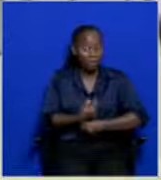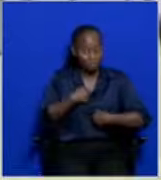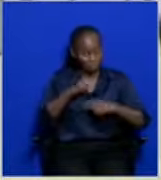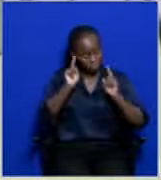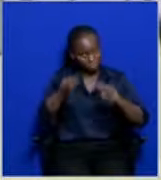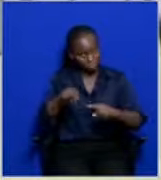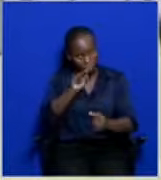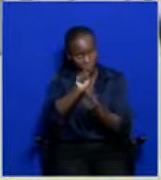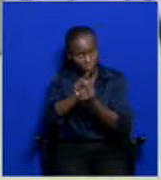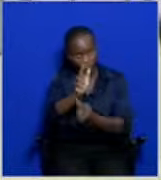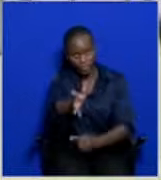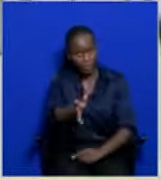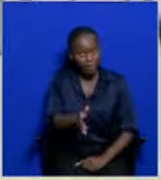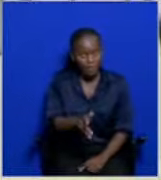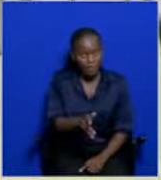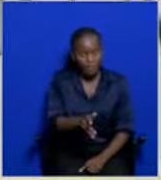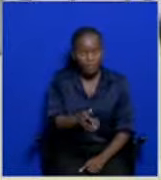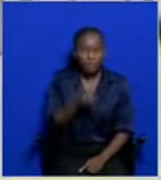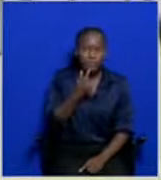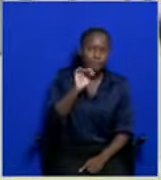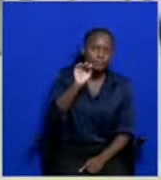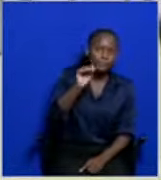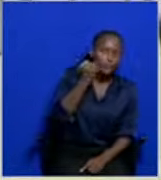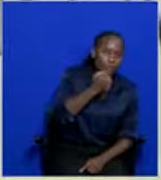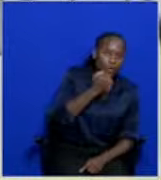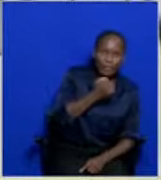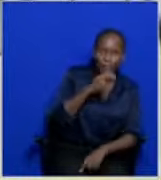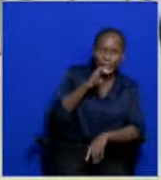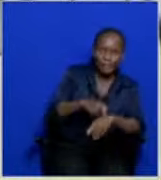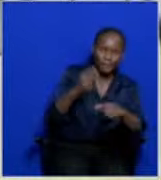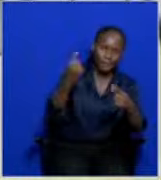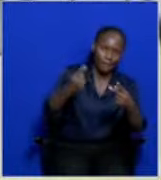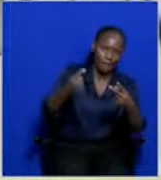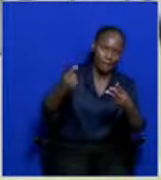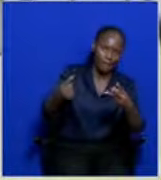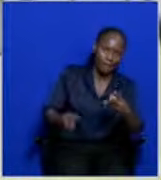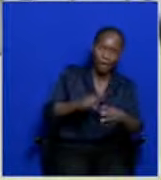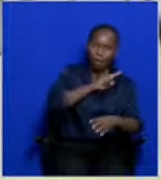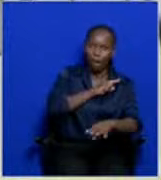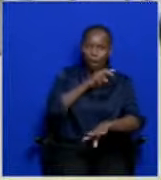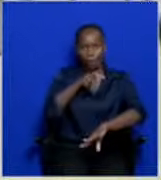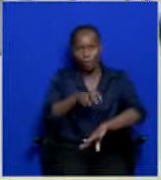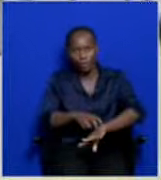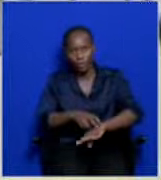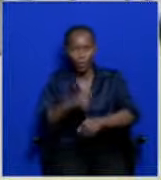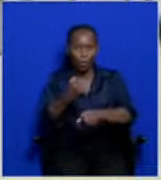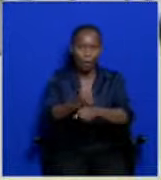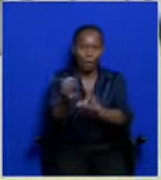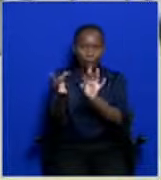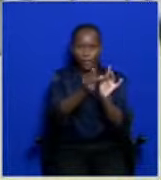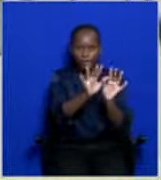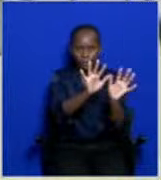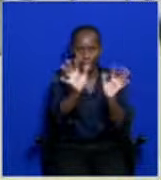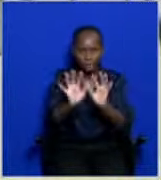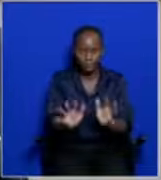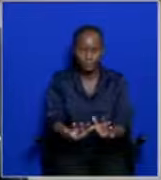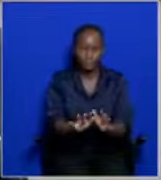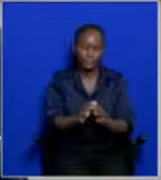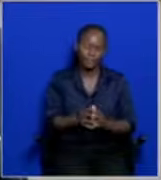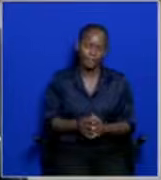at this stage, I need this because of 1, 2, 3. Thank you.